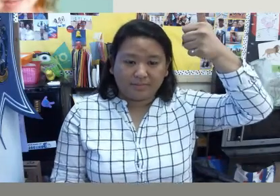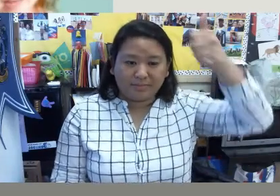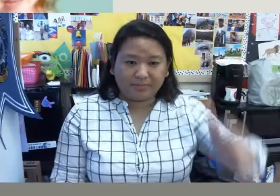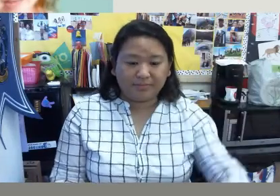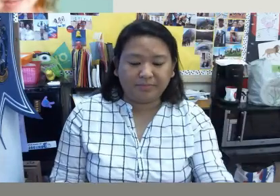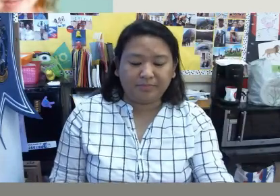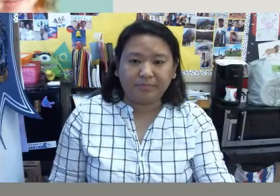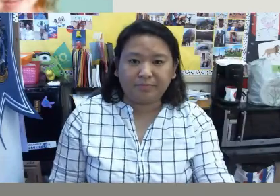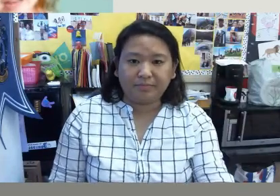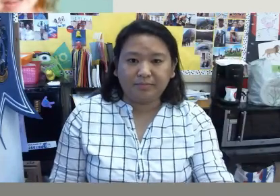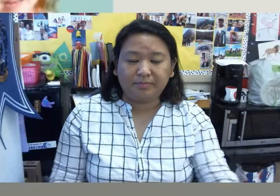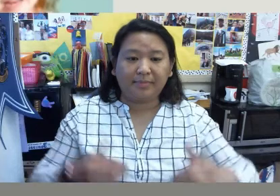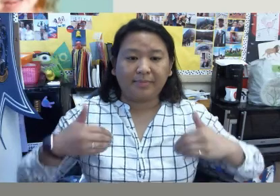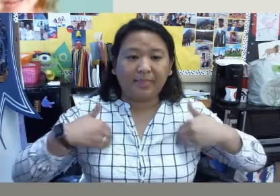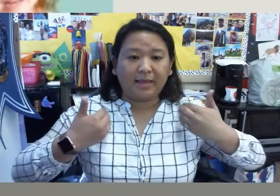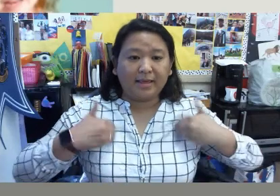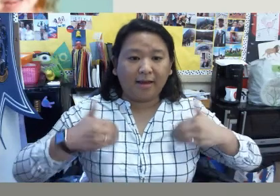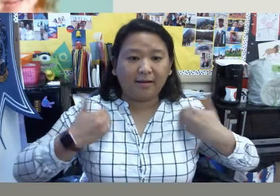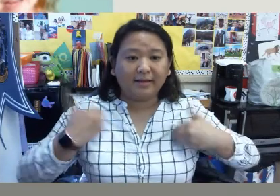Oldest.